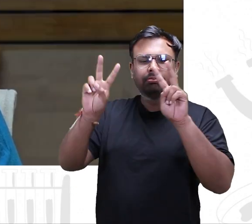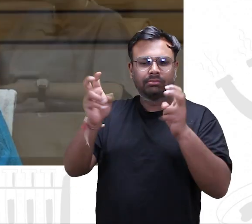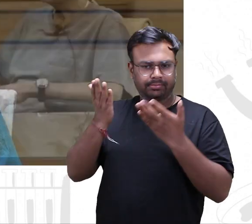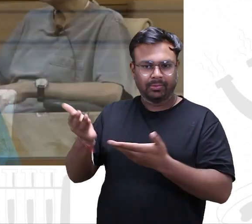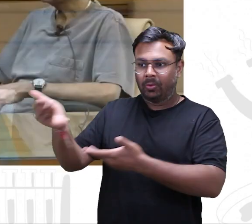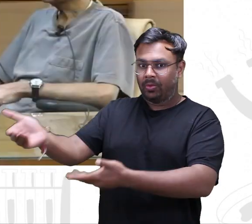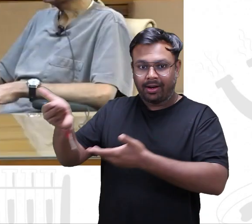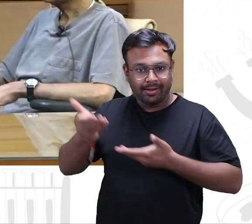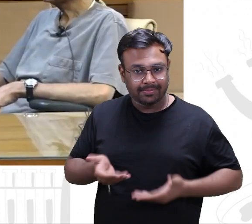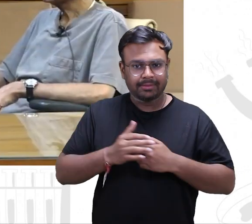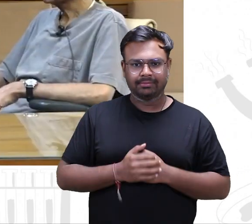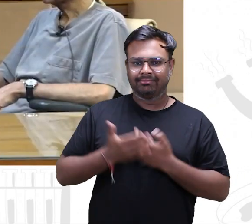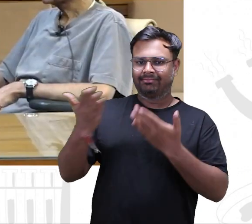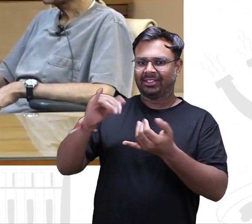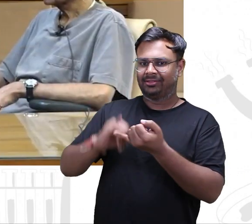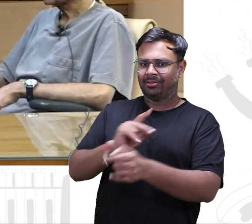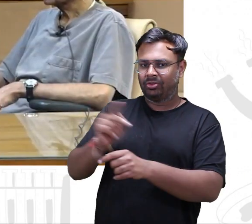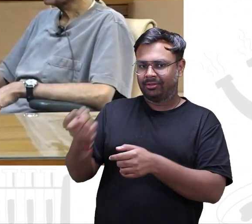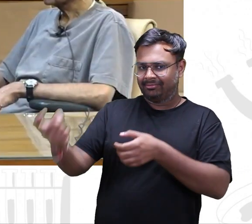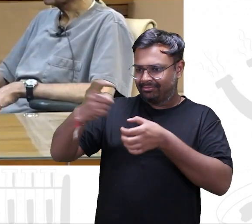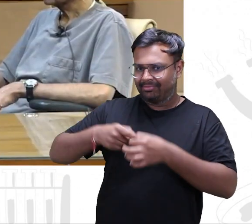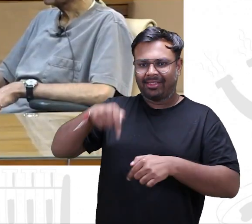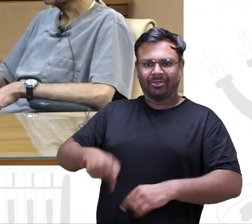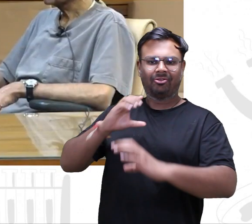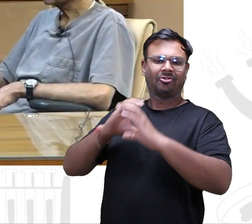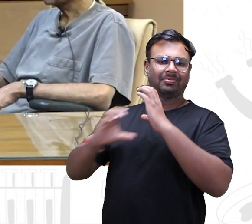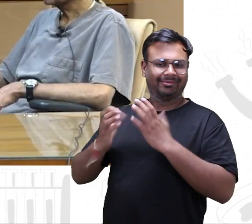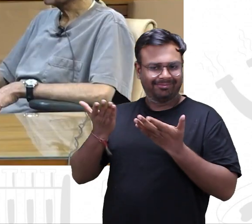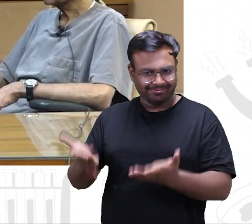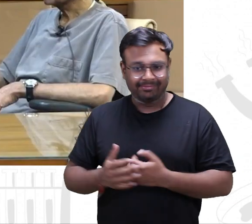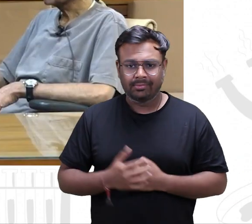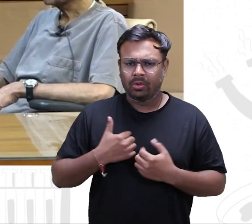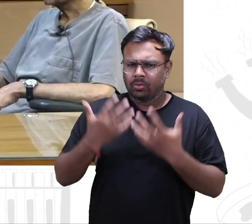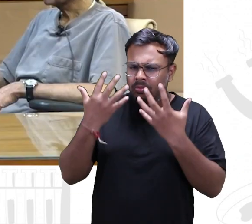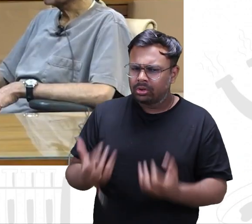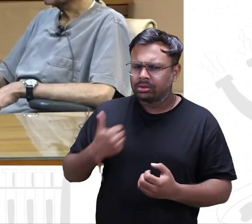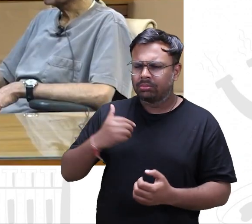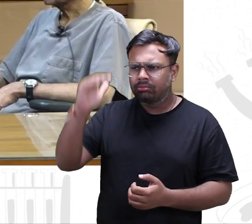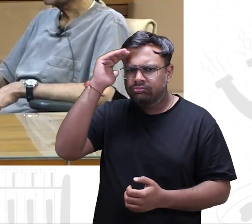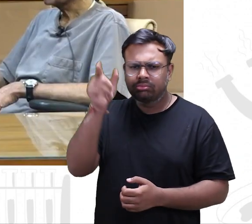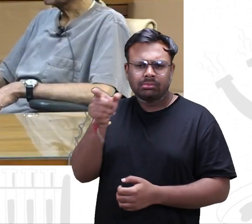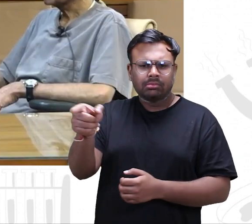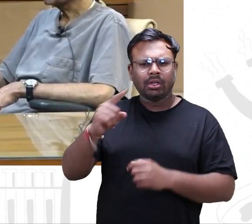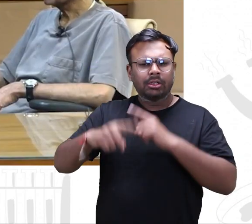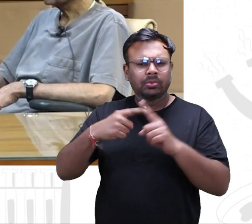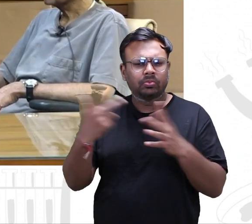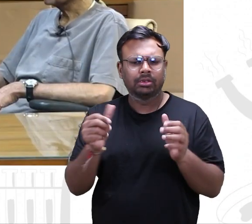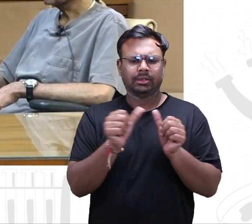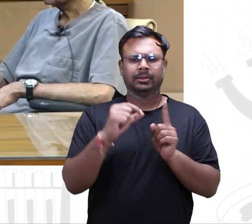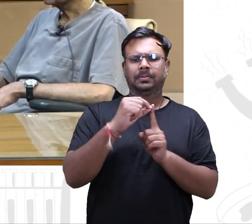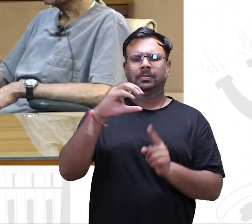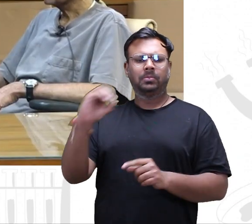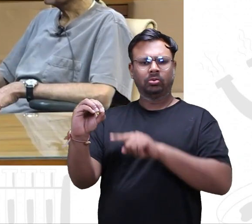about. Welcome, Professor Sundareshan, for joining us today in this conversation. We want to hear from you about